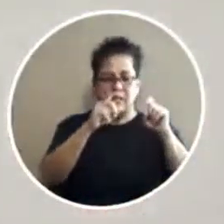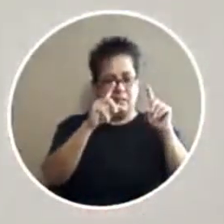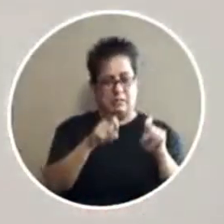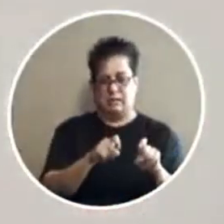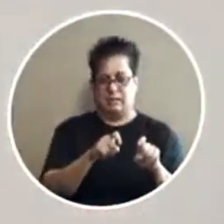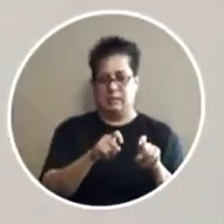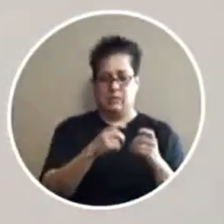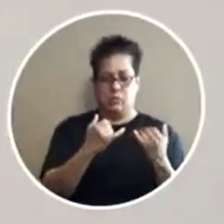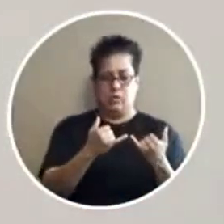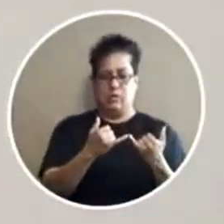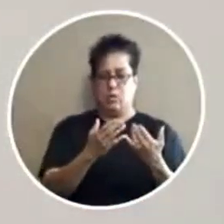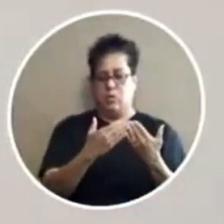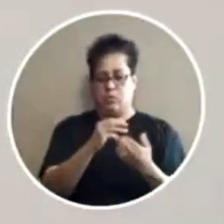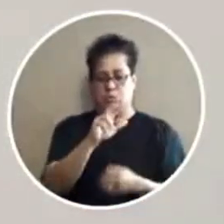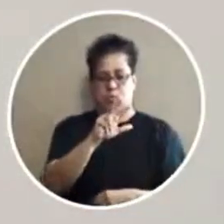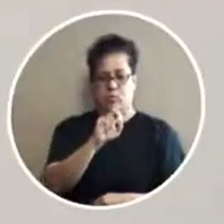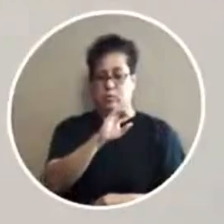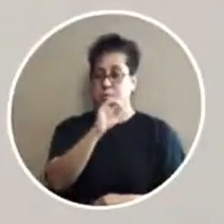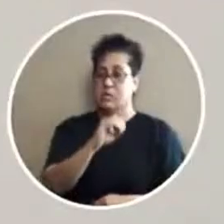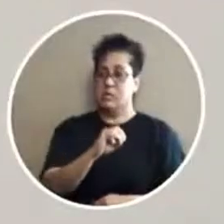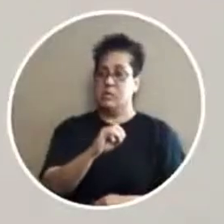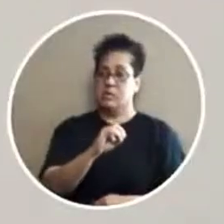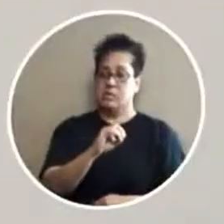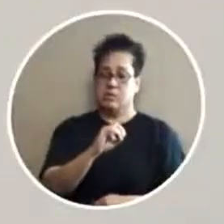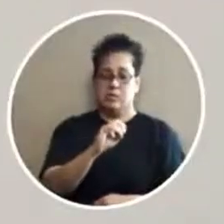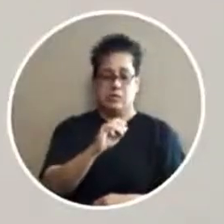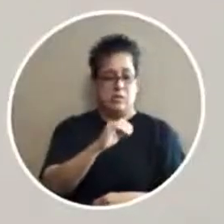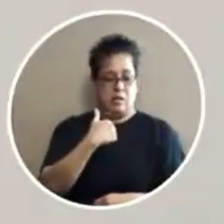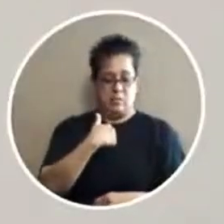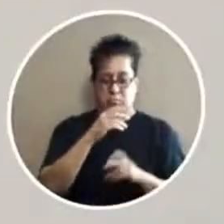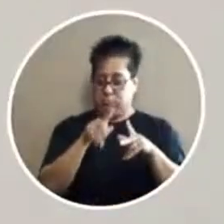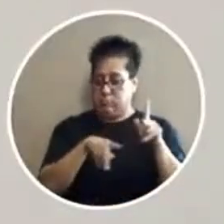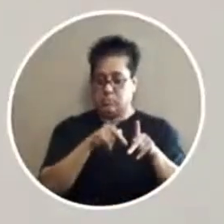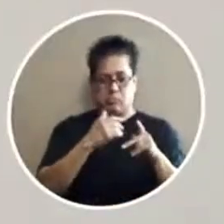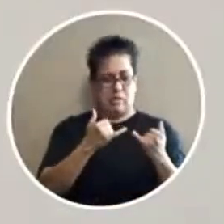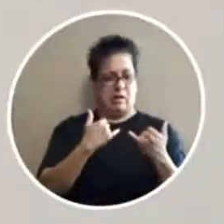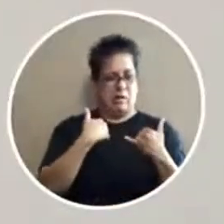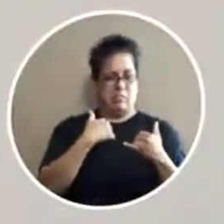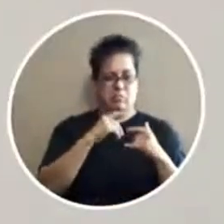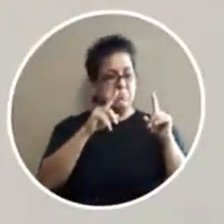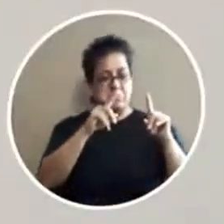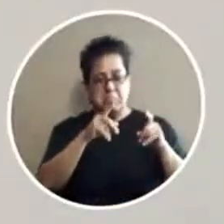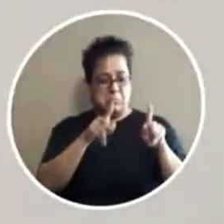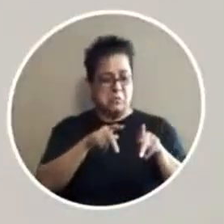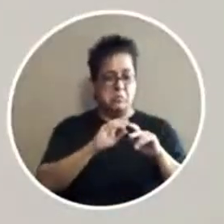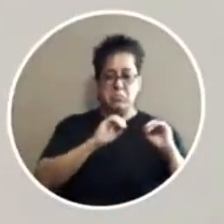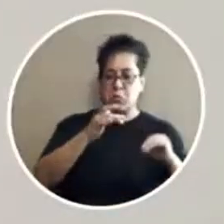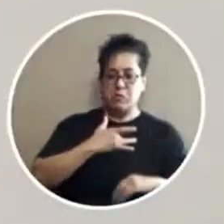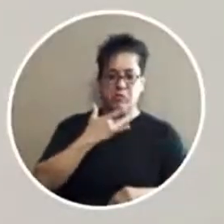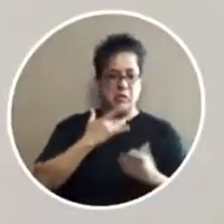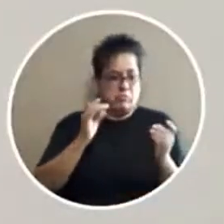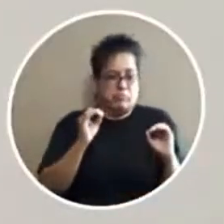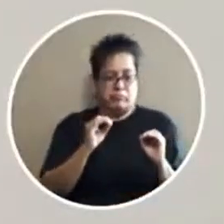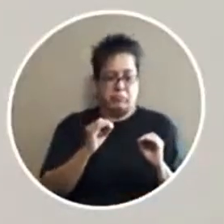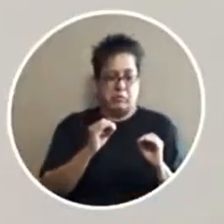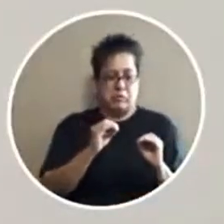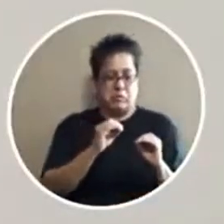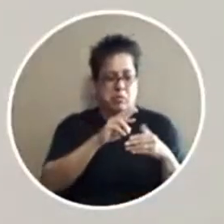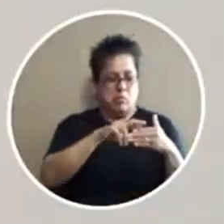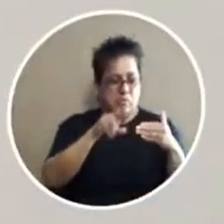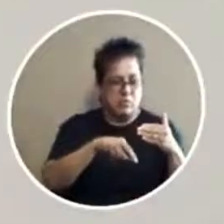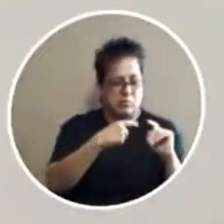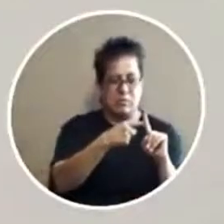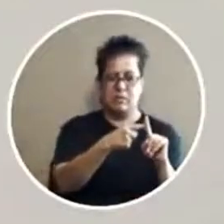now almost 30% of the cases are asymptomatic. They don't have any symptoms. They test and they result positive, and